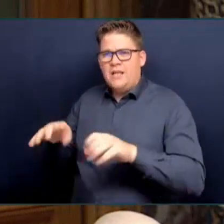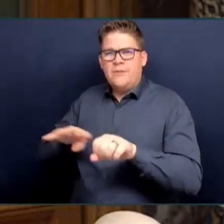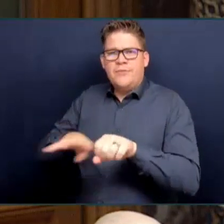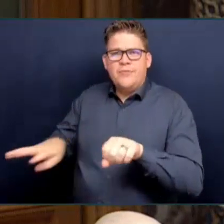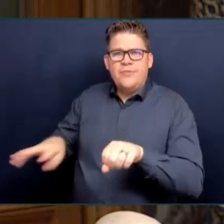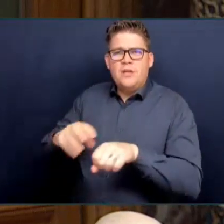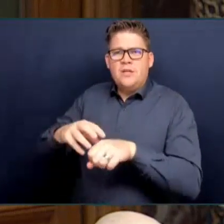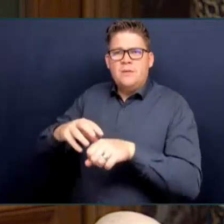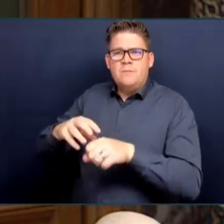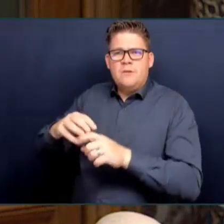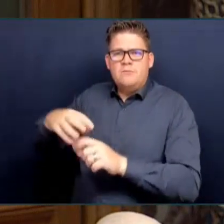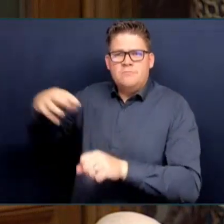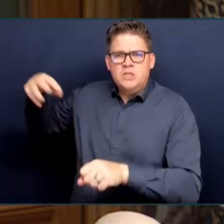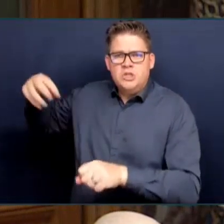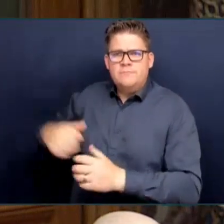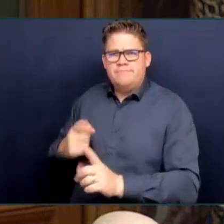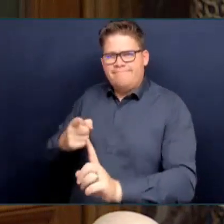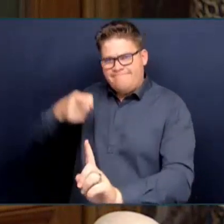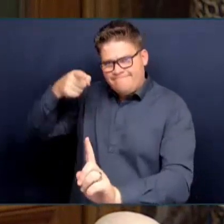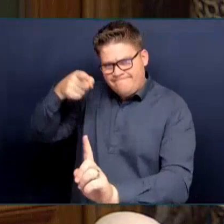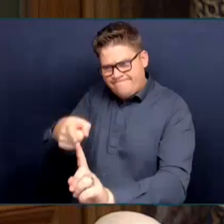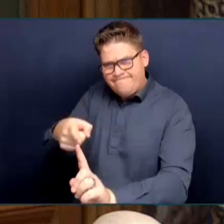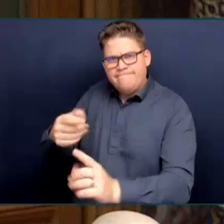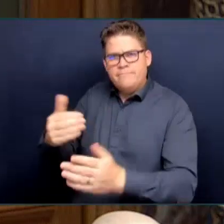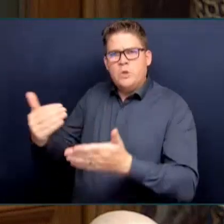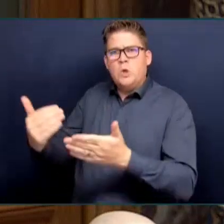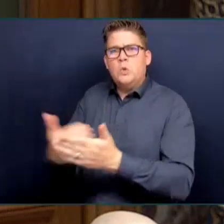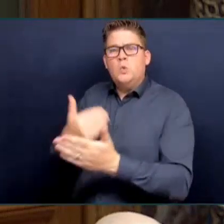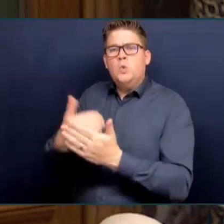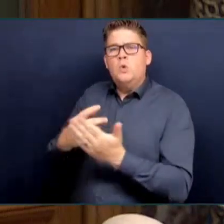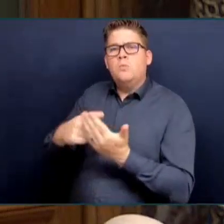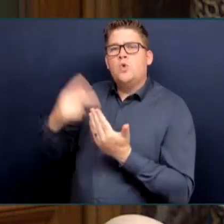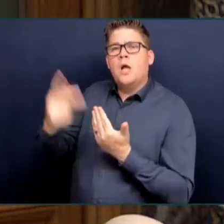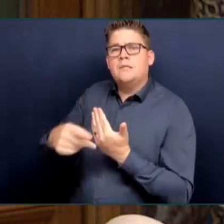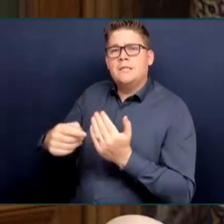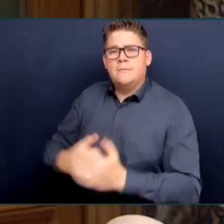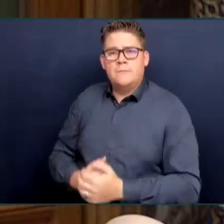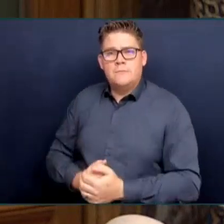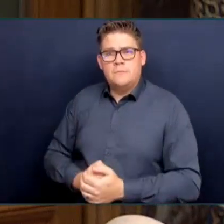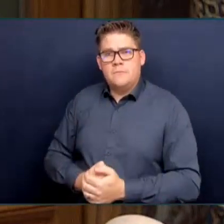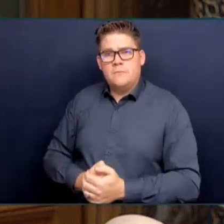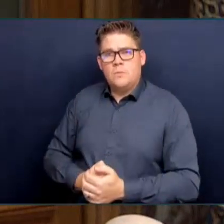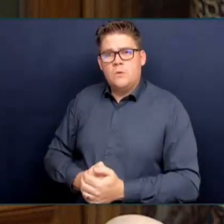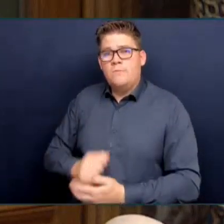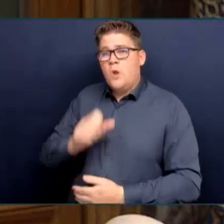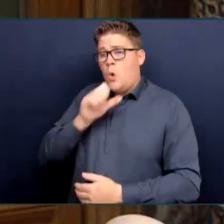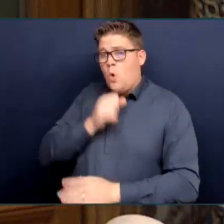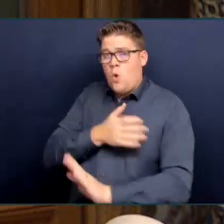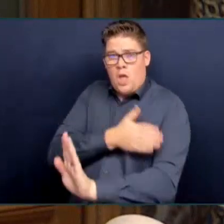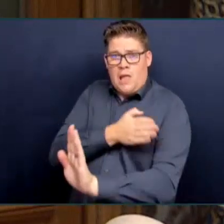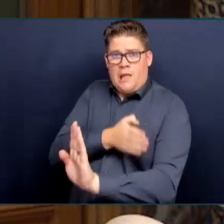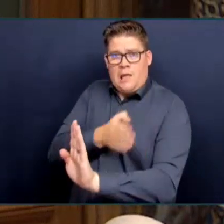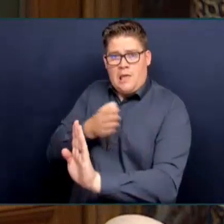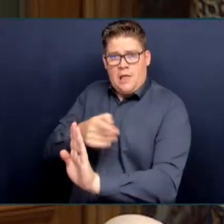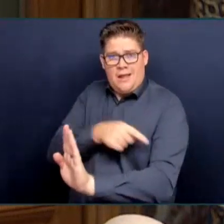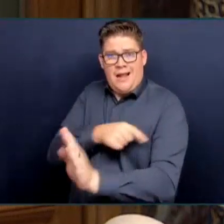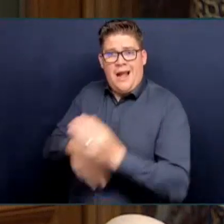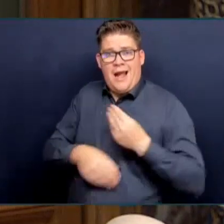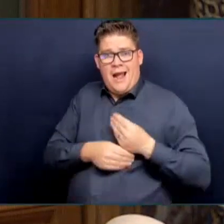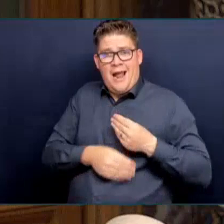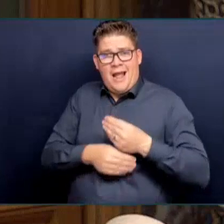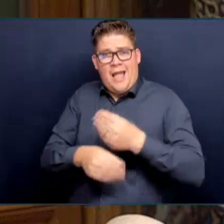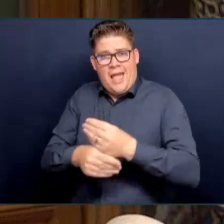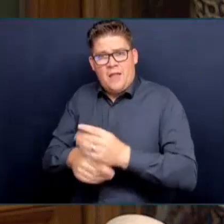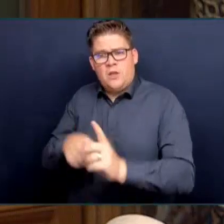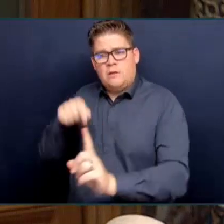very important that British Columbians learn from this Premier what his vision is, his vision on climate and